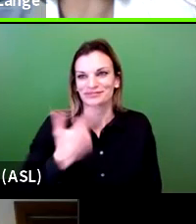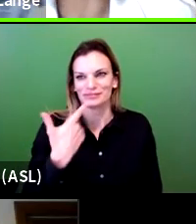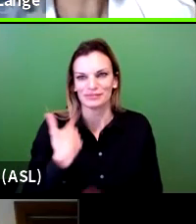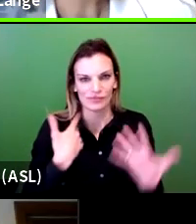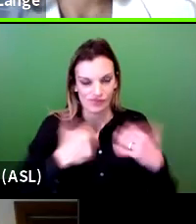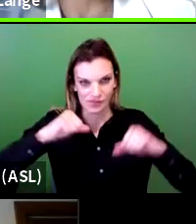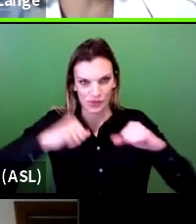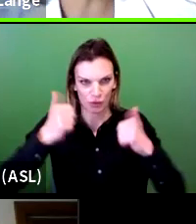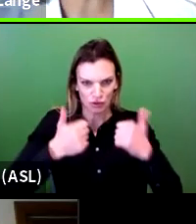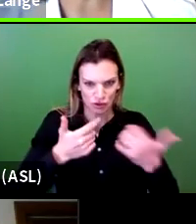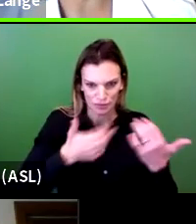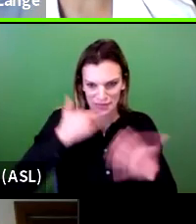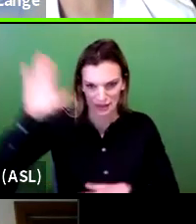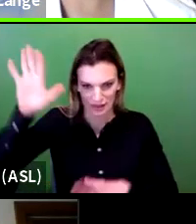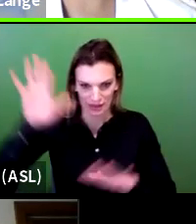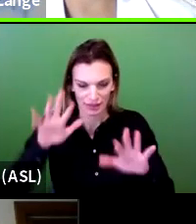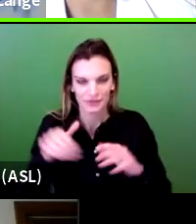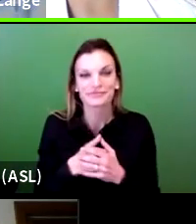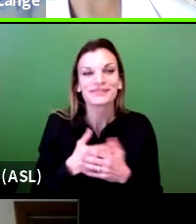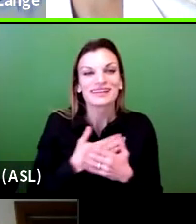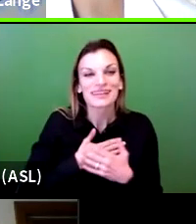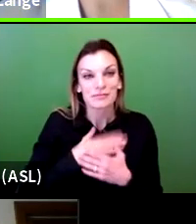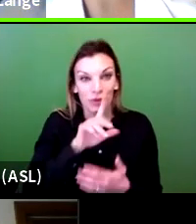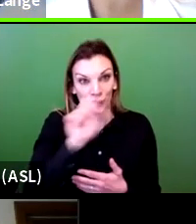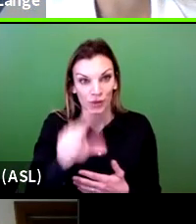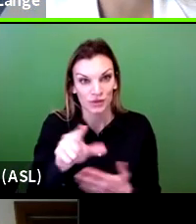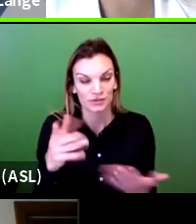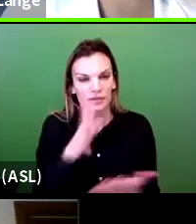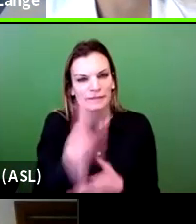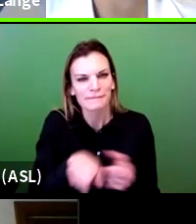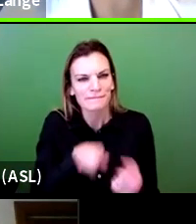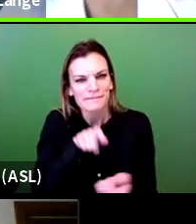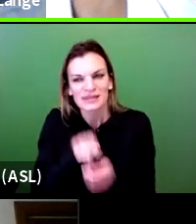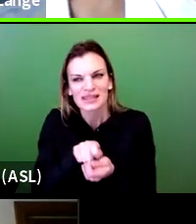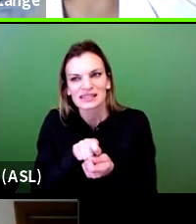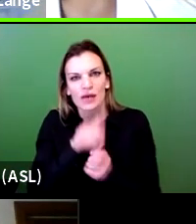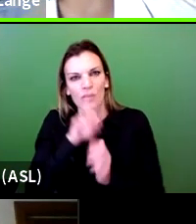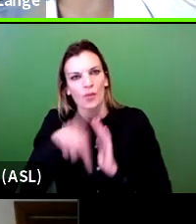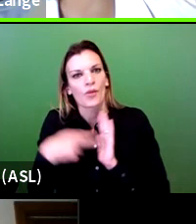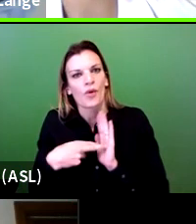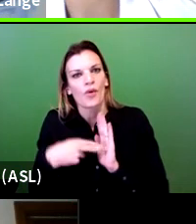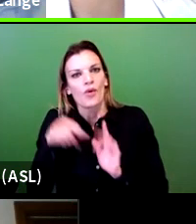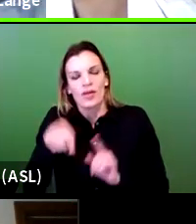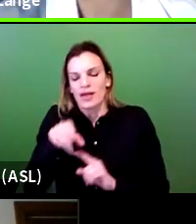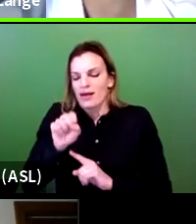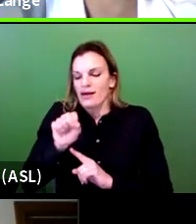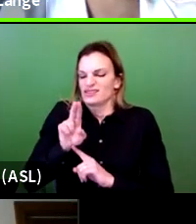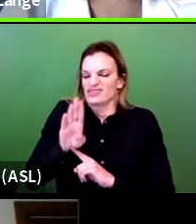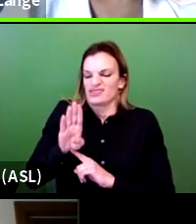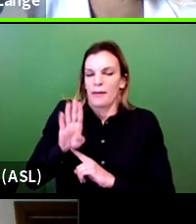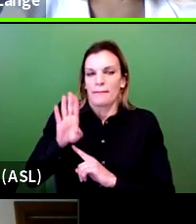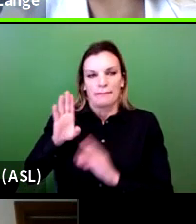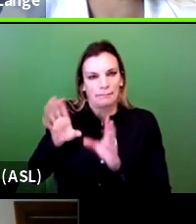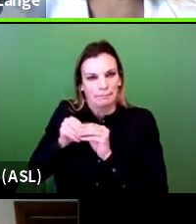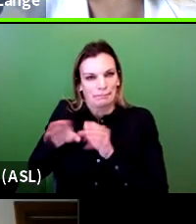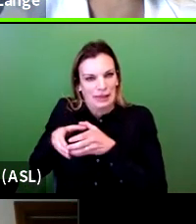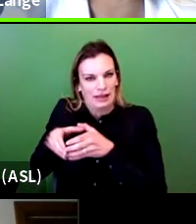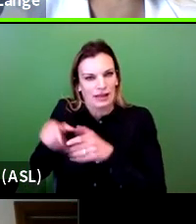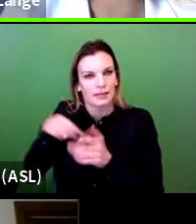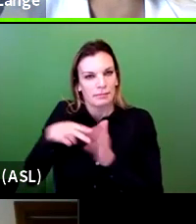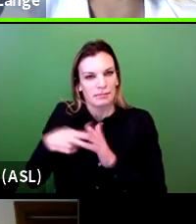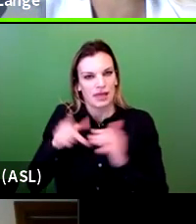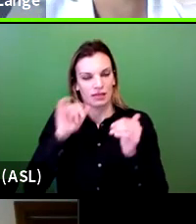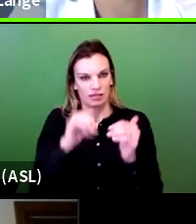use on here. My question is, what exactly would the role of the subcommittee be, say, for the executive